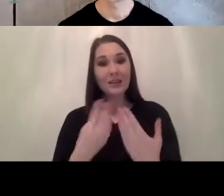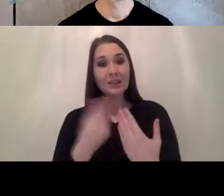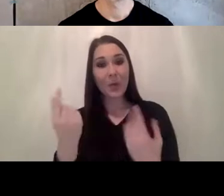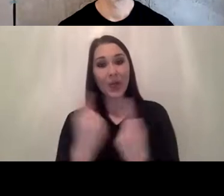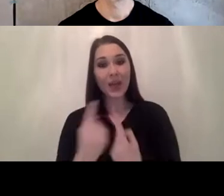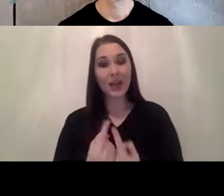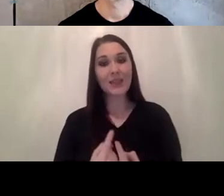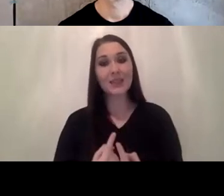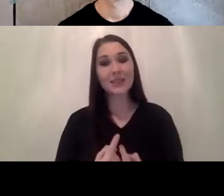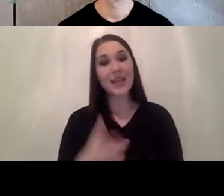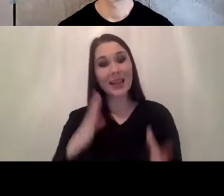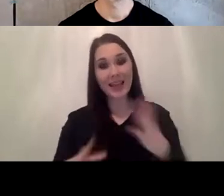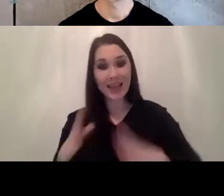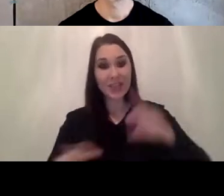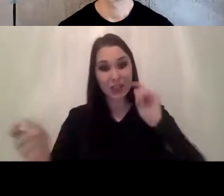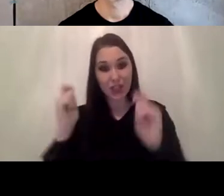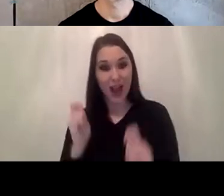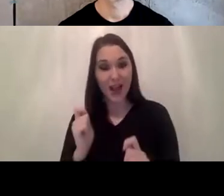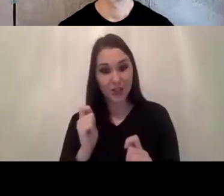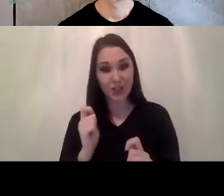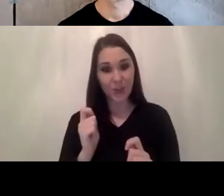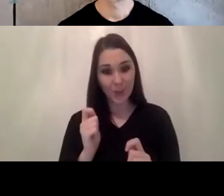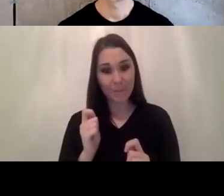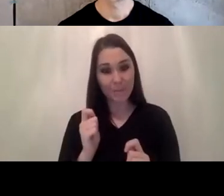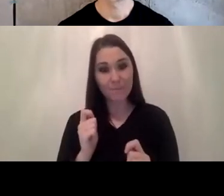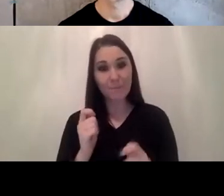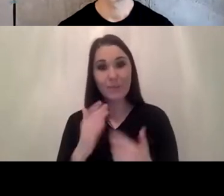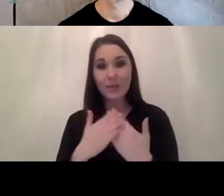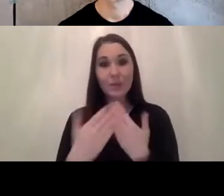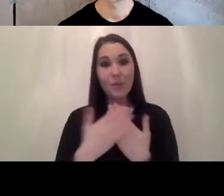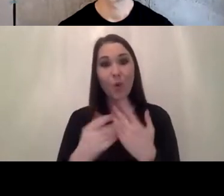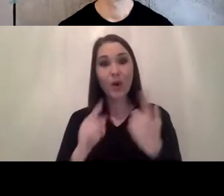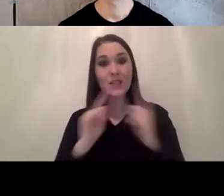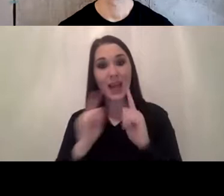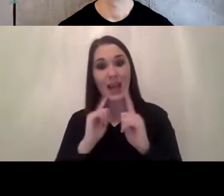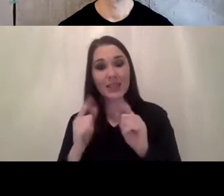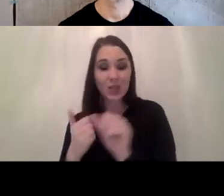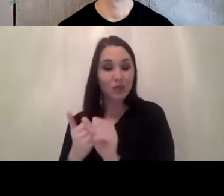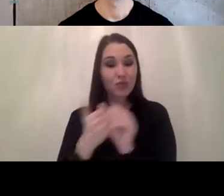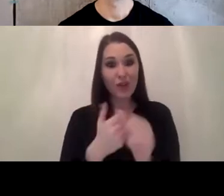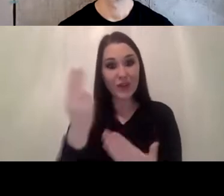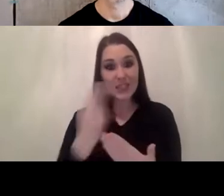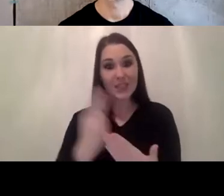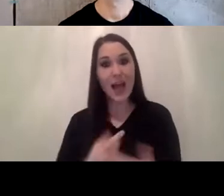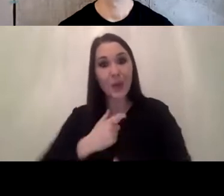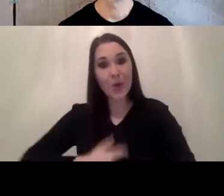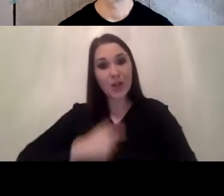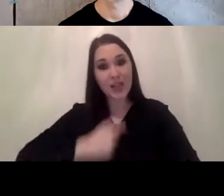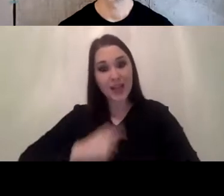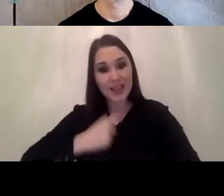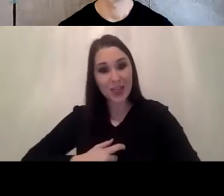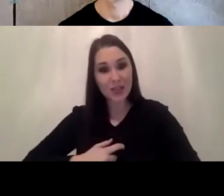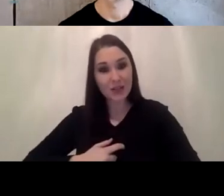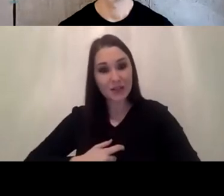also changing in the agency land. The more data-driven design, more personalization, but personalization